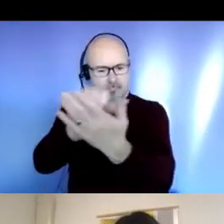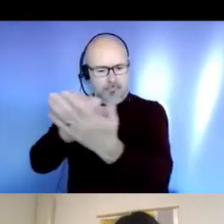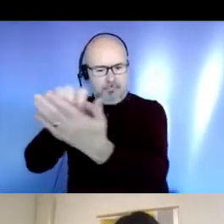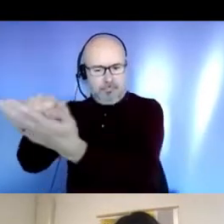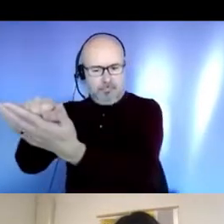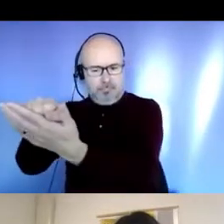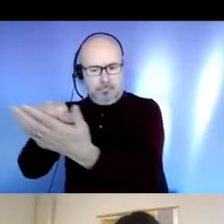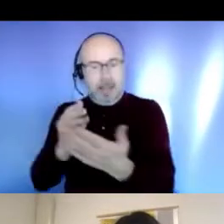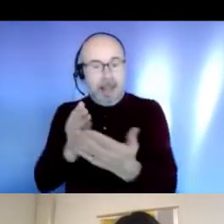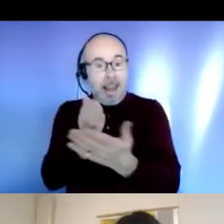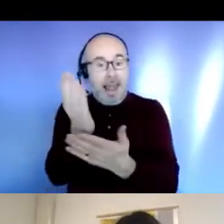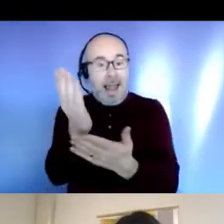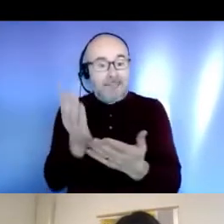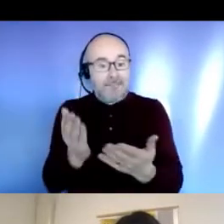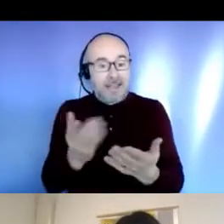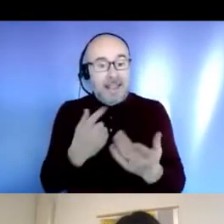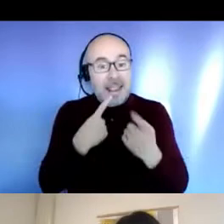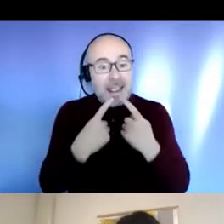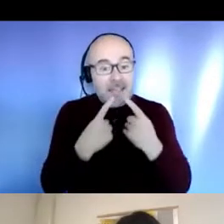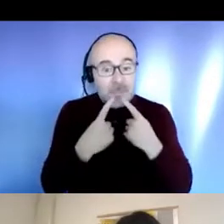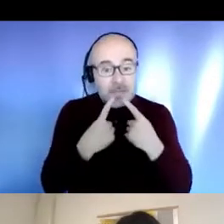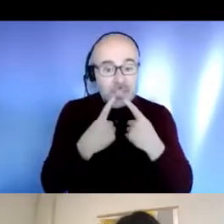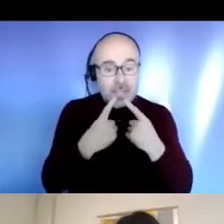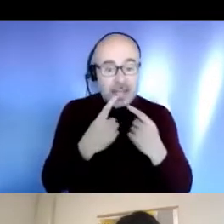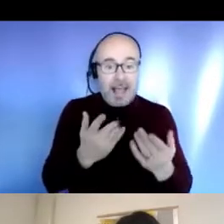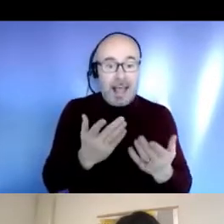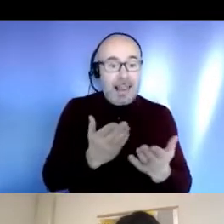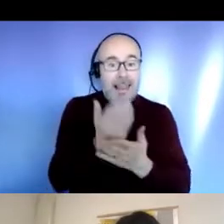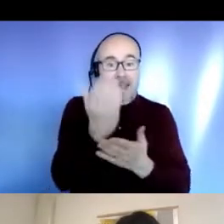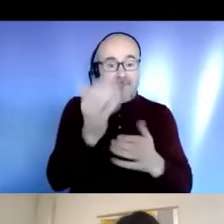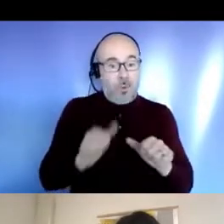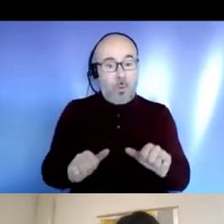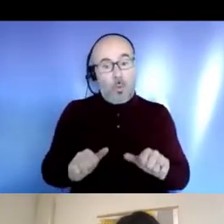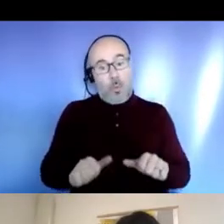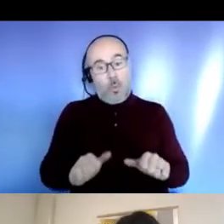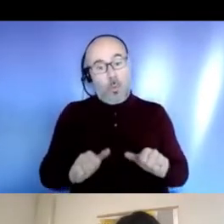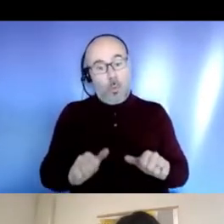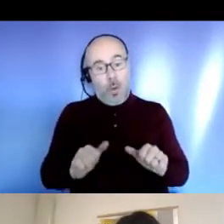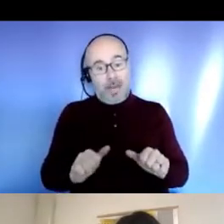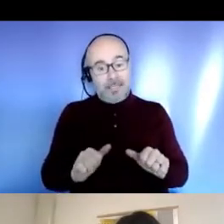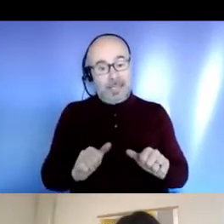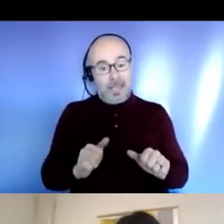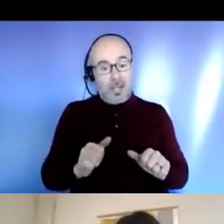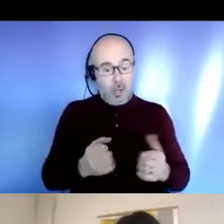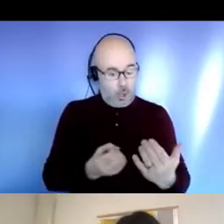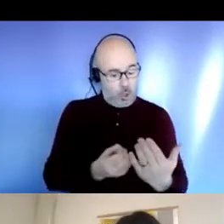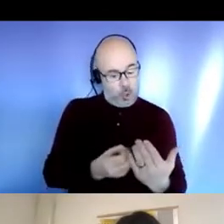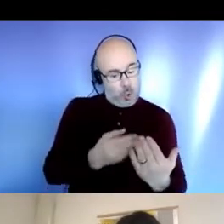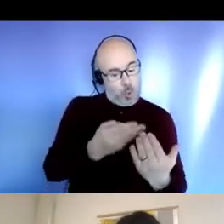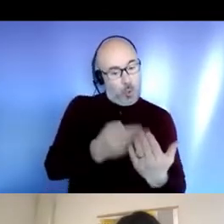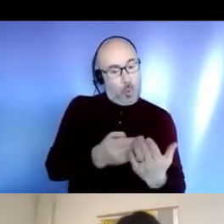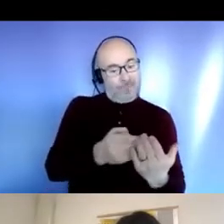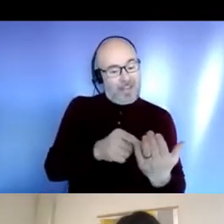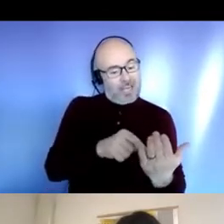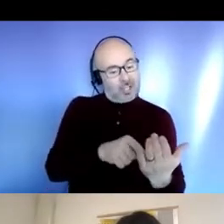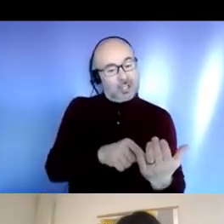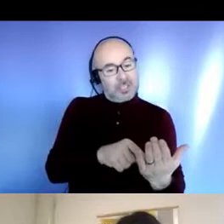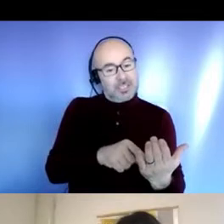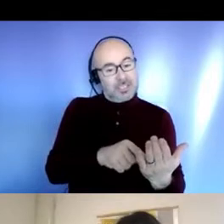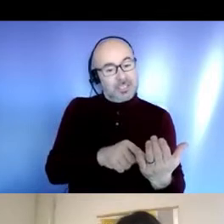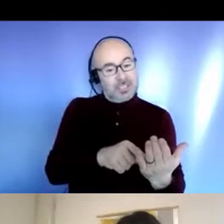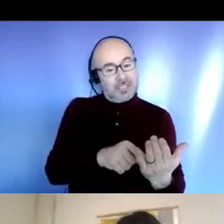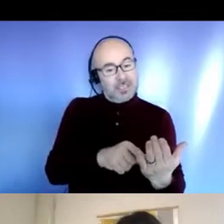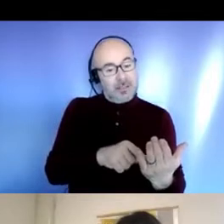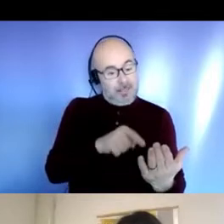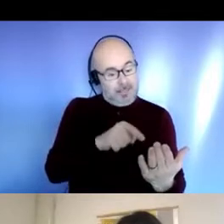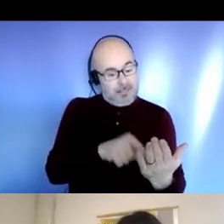live waypointing, image notifications or sound notifications built into the app, directly